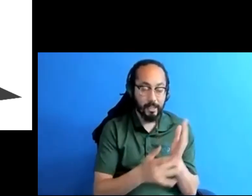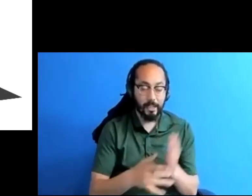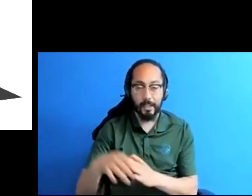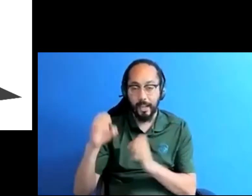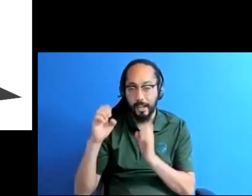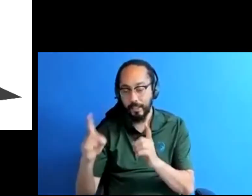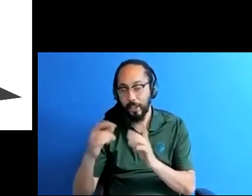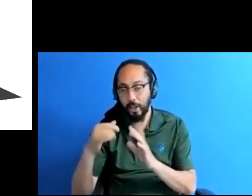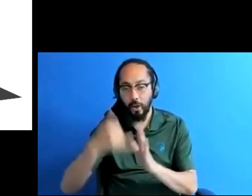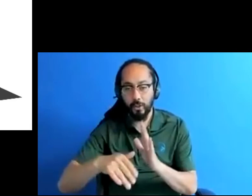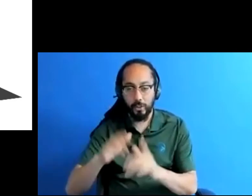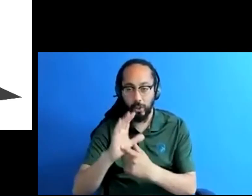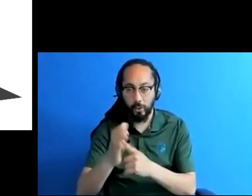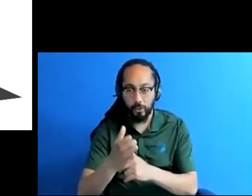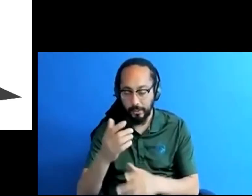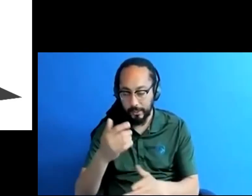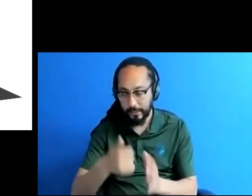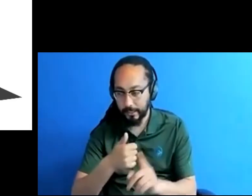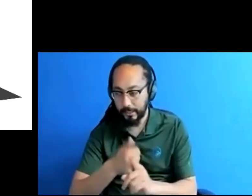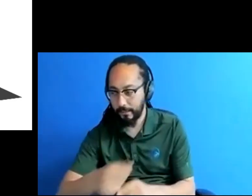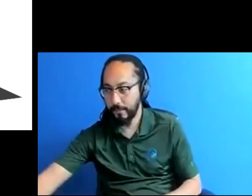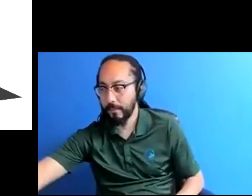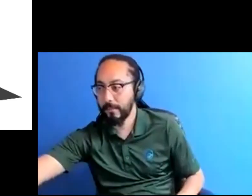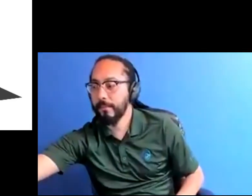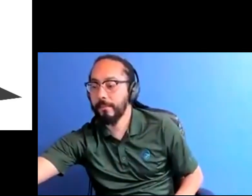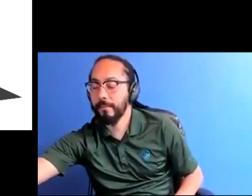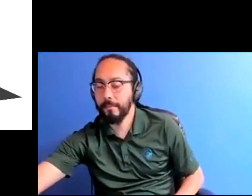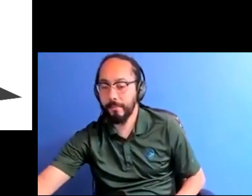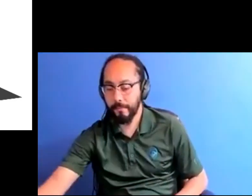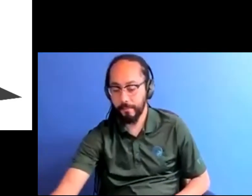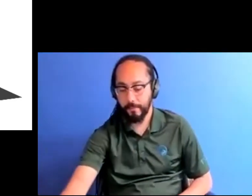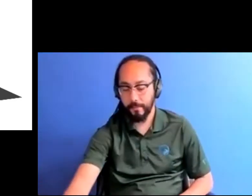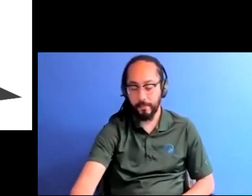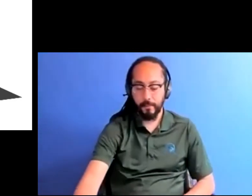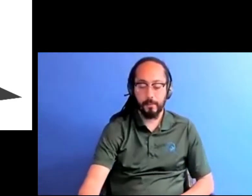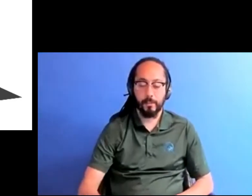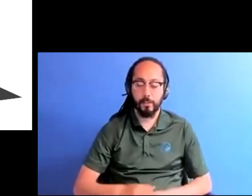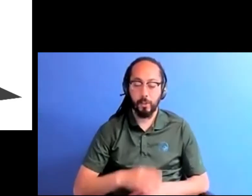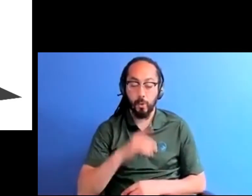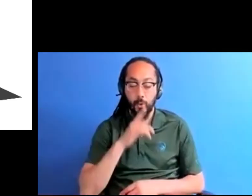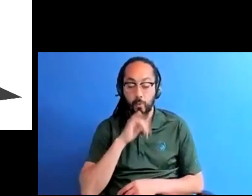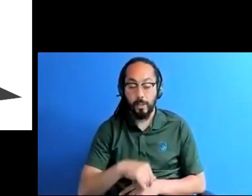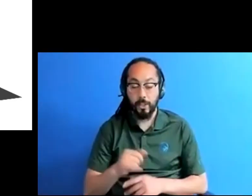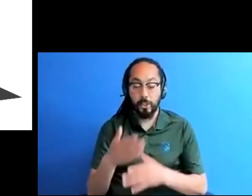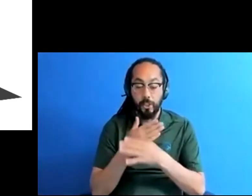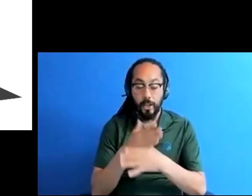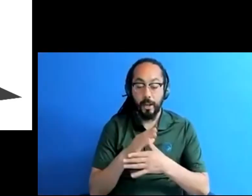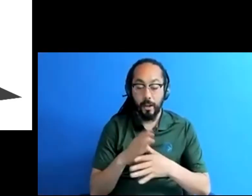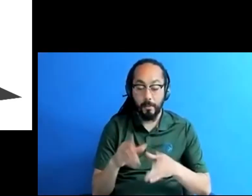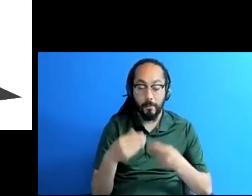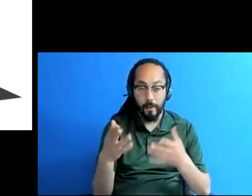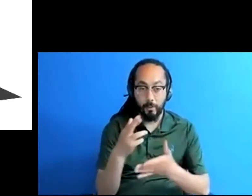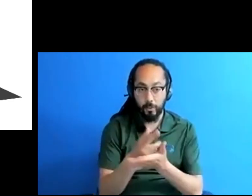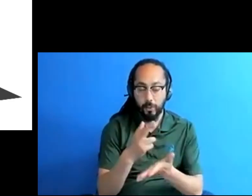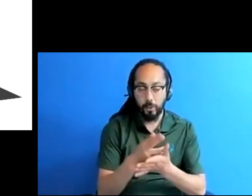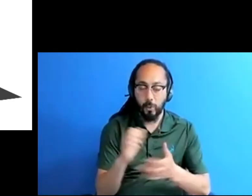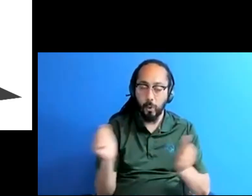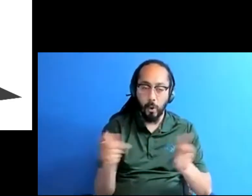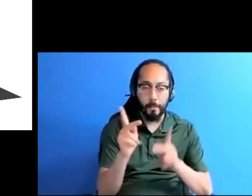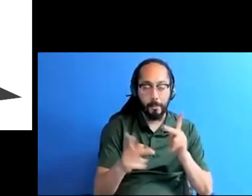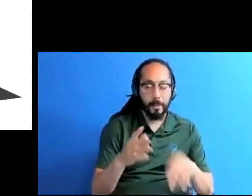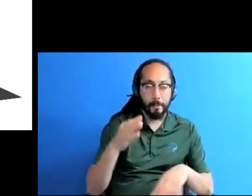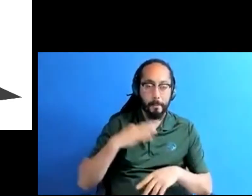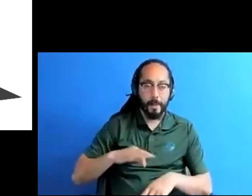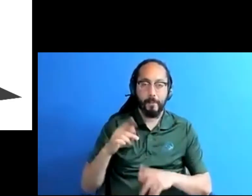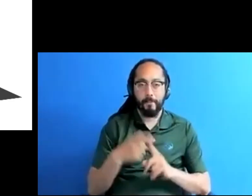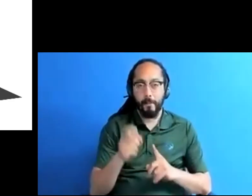itself? And then really share out, provide those resources and create something that everyone within the community can benefit from.